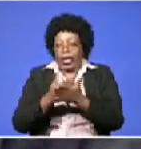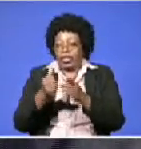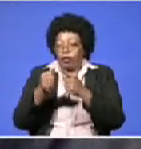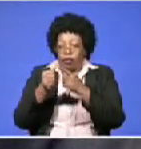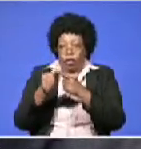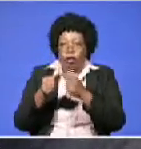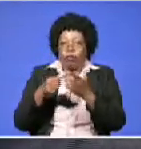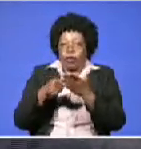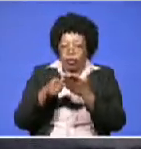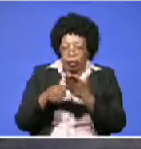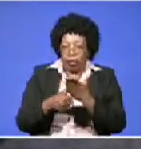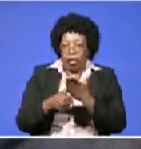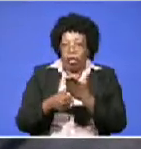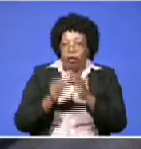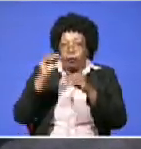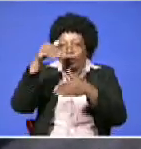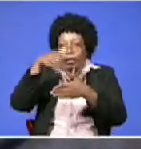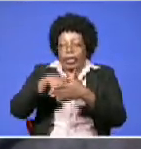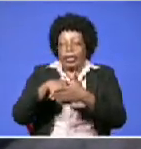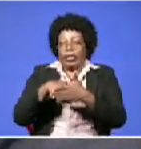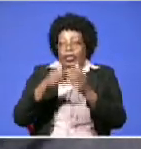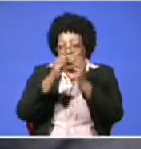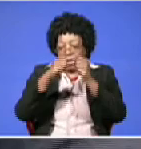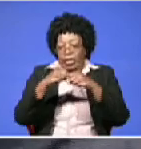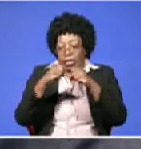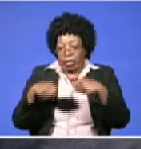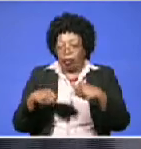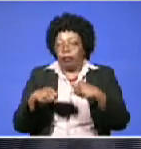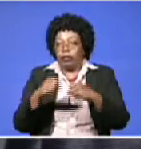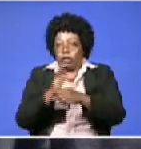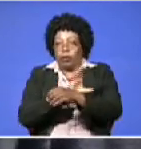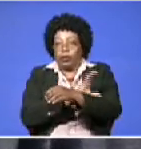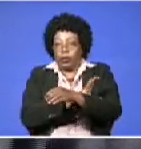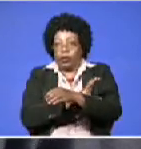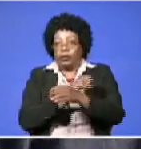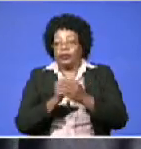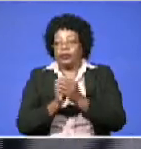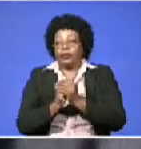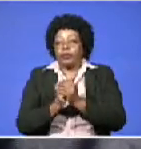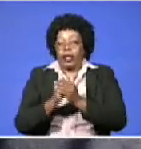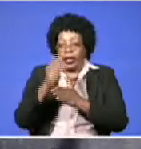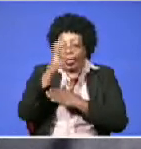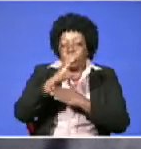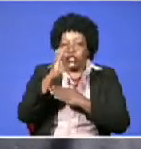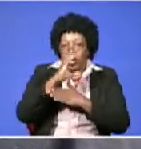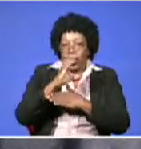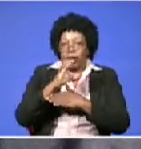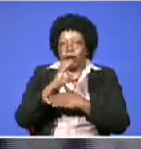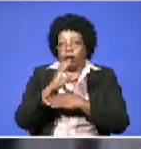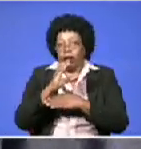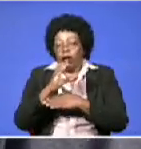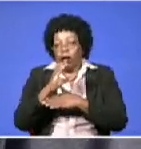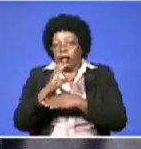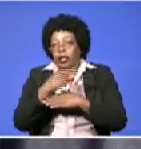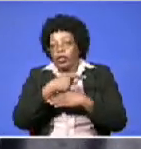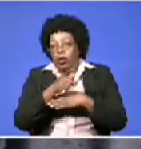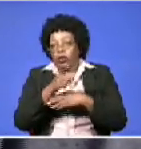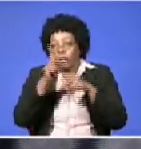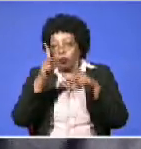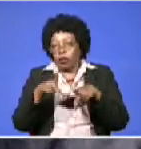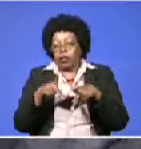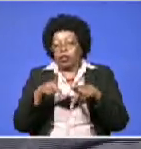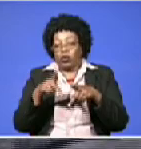and submit them into our AFIS section. Those are the persons who are responsible for identifying the latent